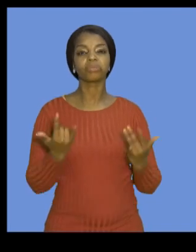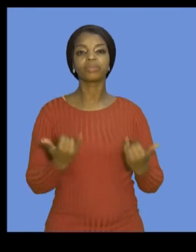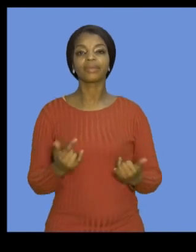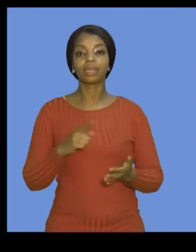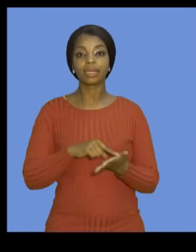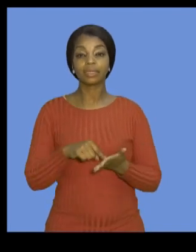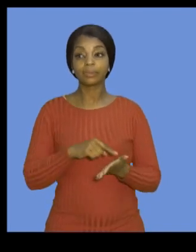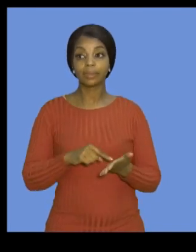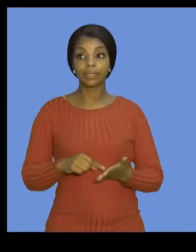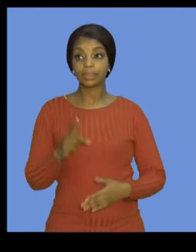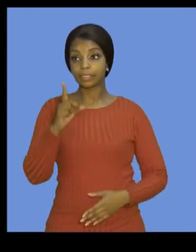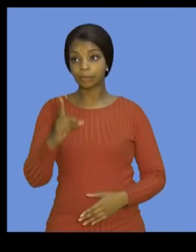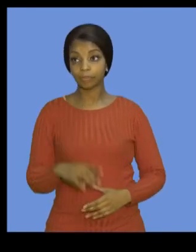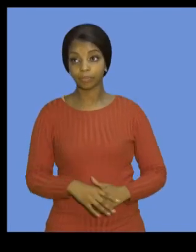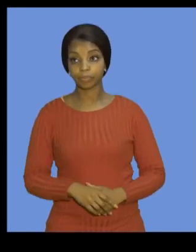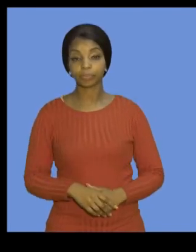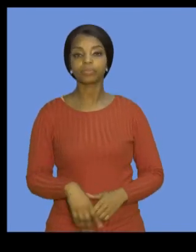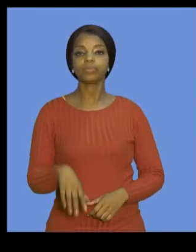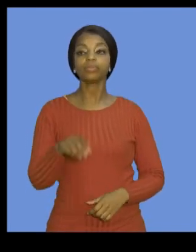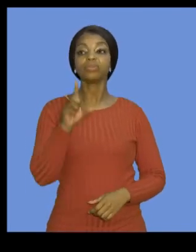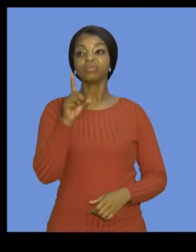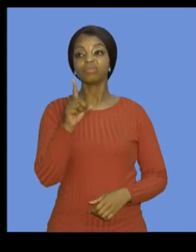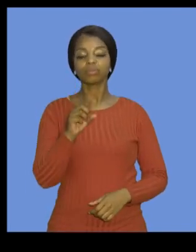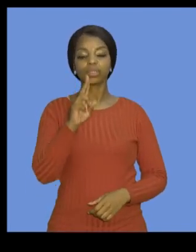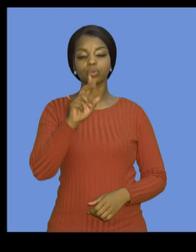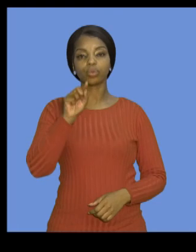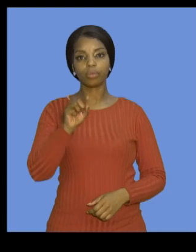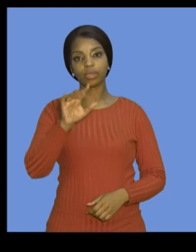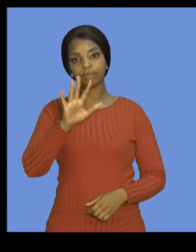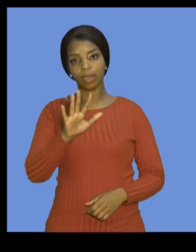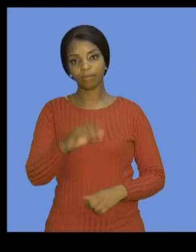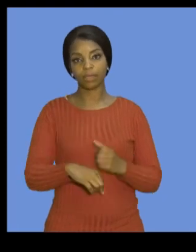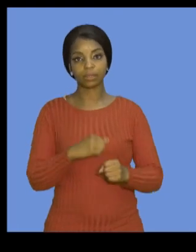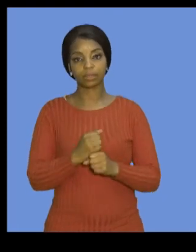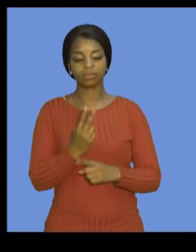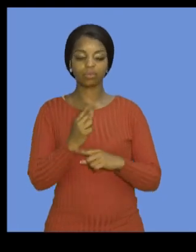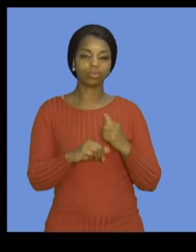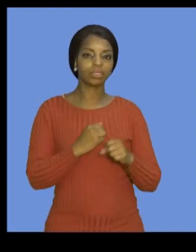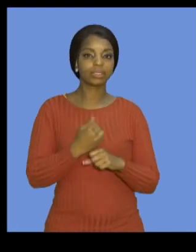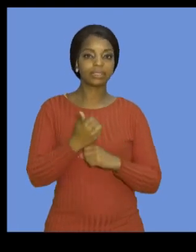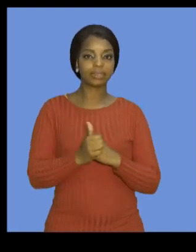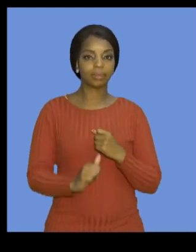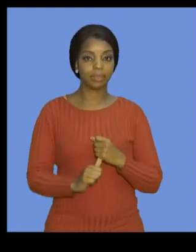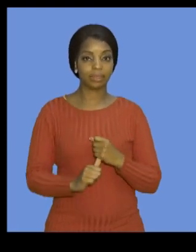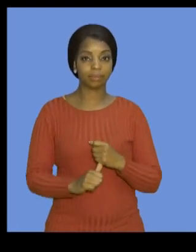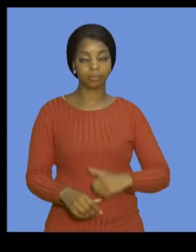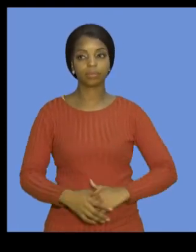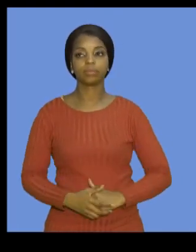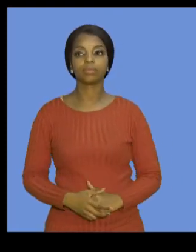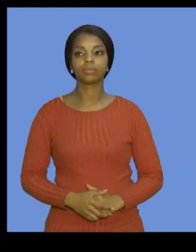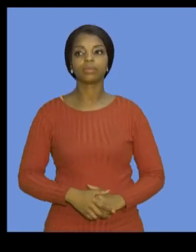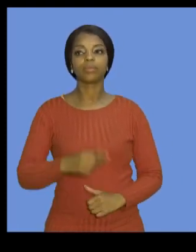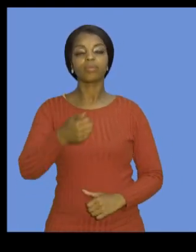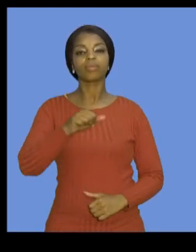we do a calculation for this, it will then be 2.5 for the 30 months there. The selling price is